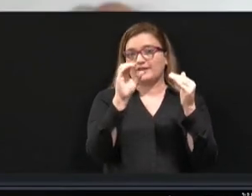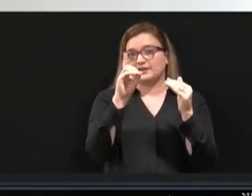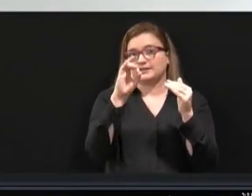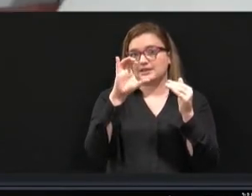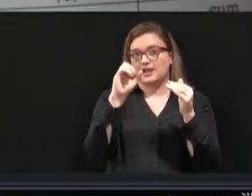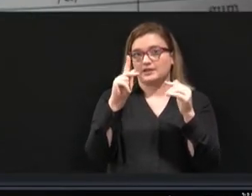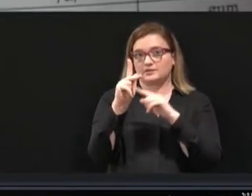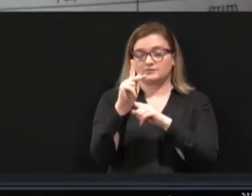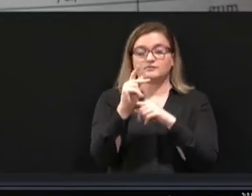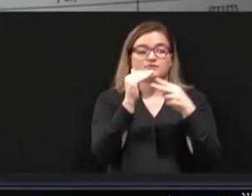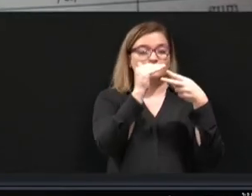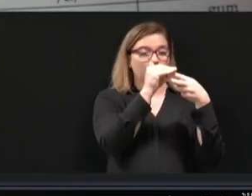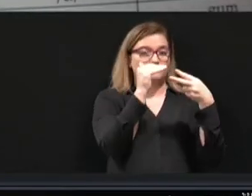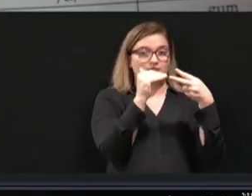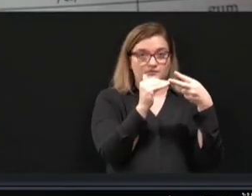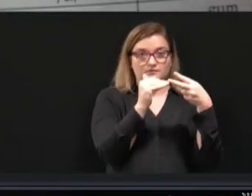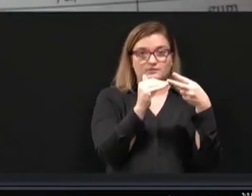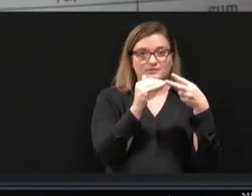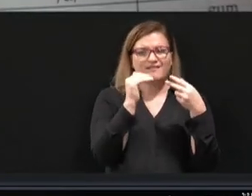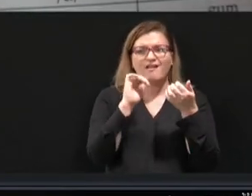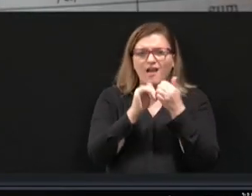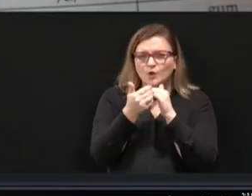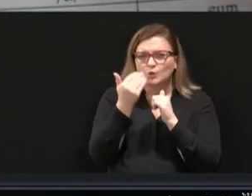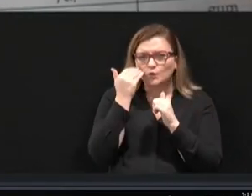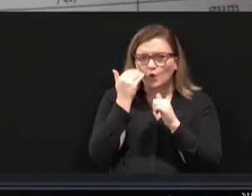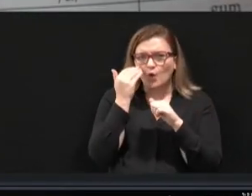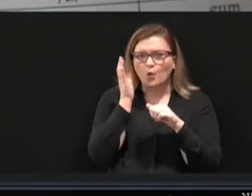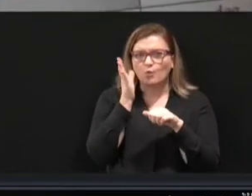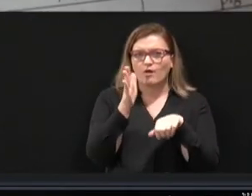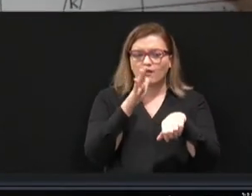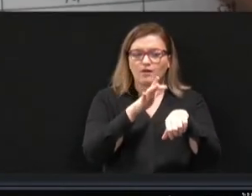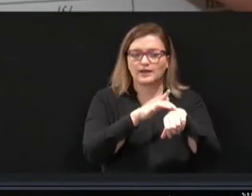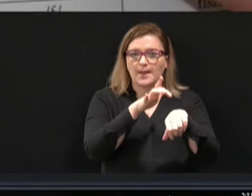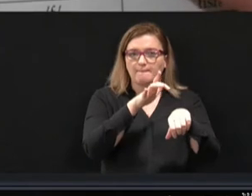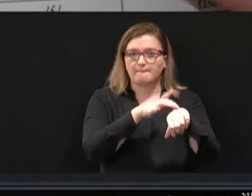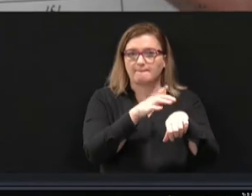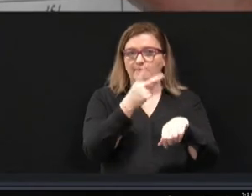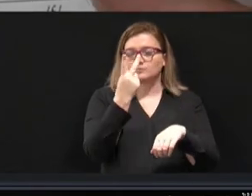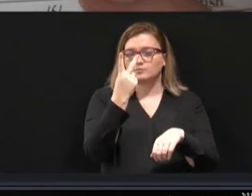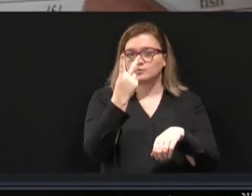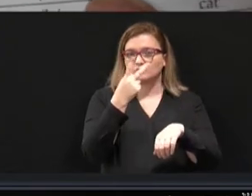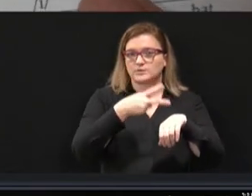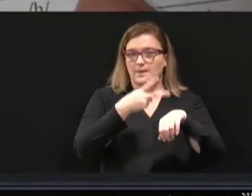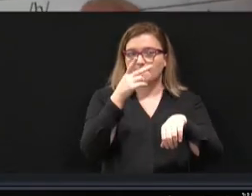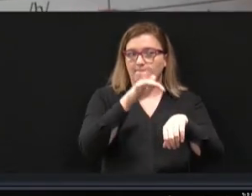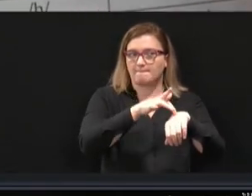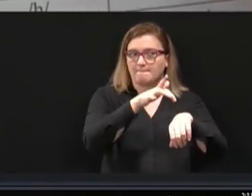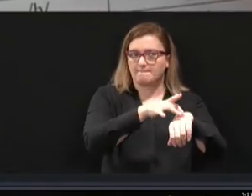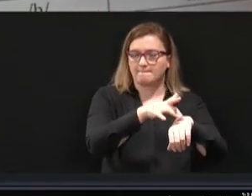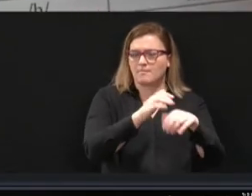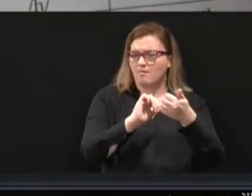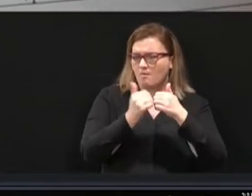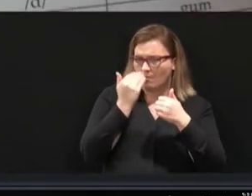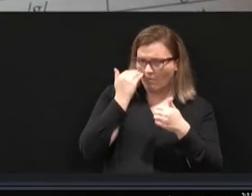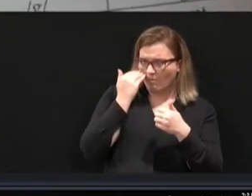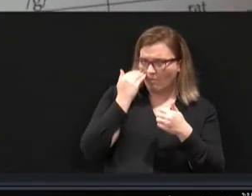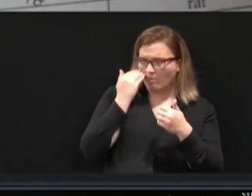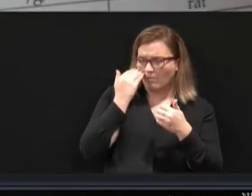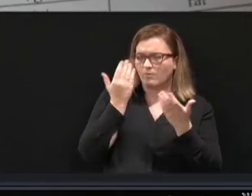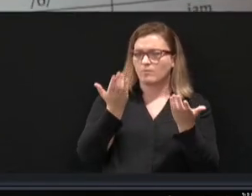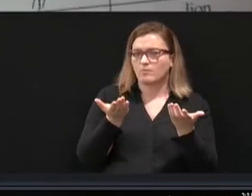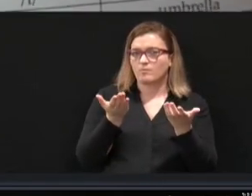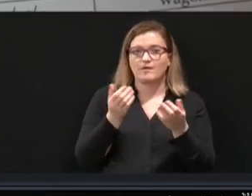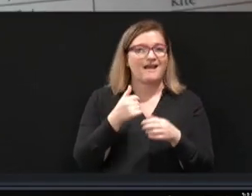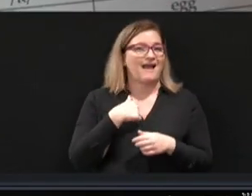how do you know when you're going to tap that A twice? Well, if you look down here, I don't teach long